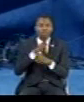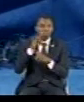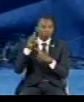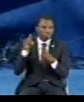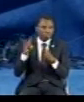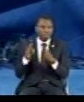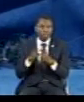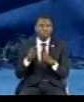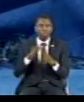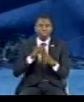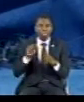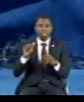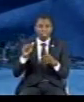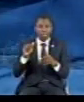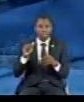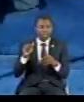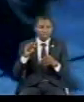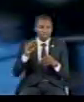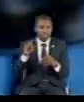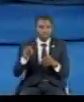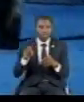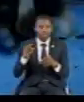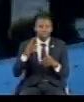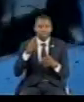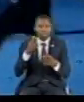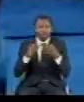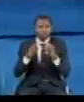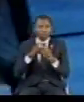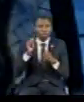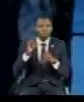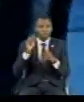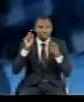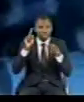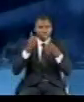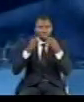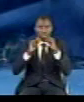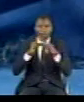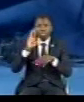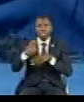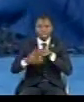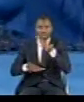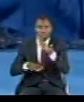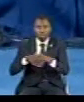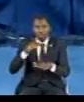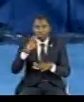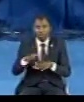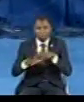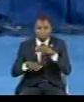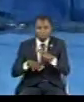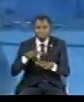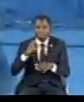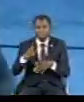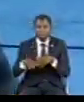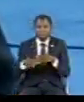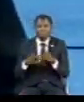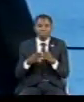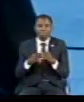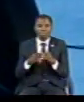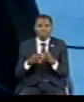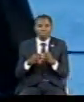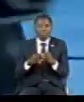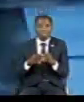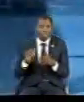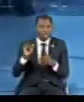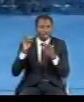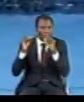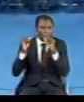big waka. Now waka. I had a waka. I waka. Yes. I waka. Yes. I freak my hand like this. Yes,